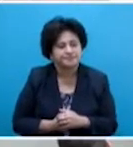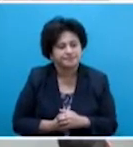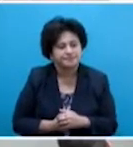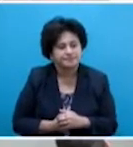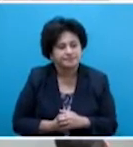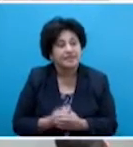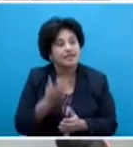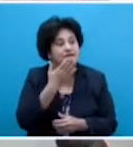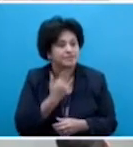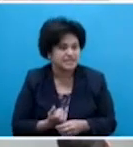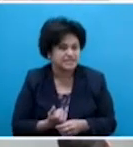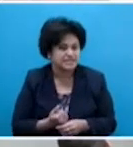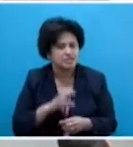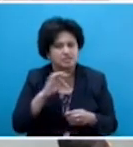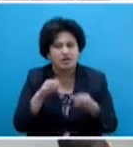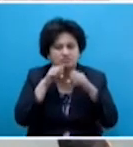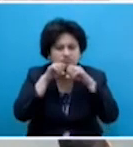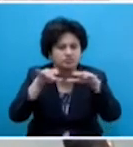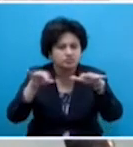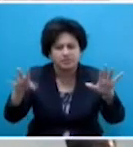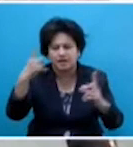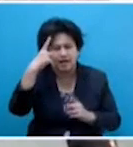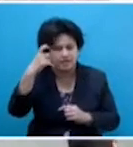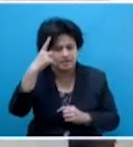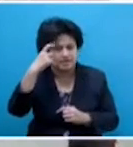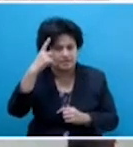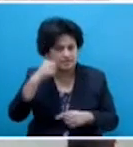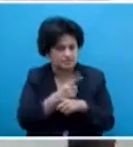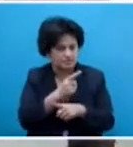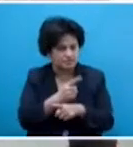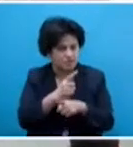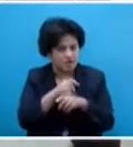to stop spreading false information as those members